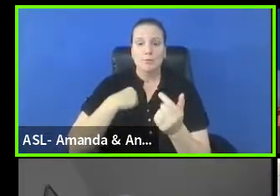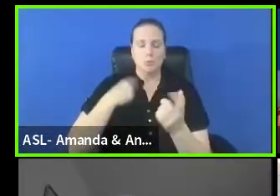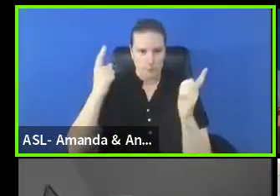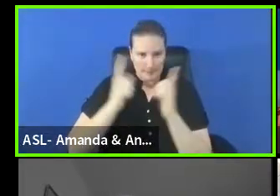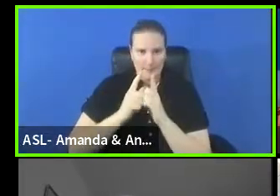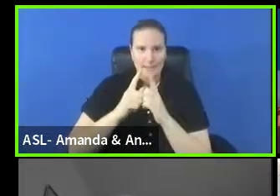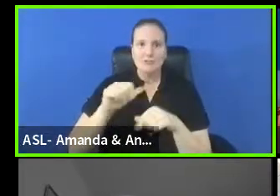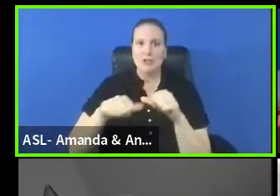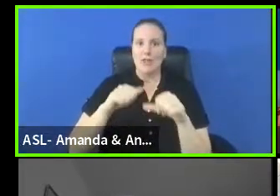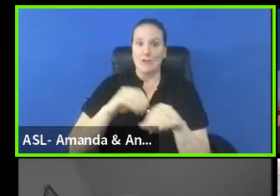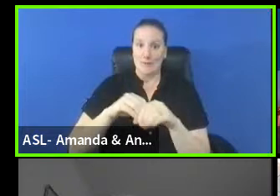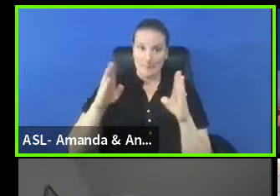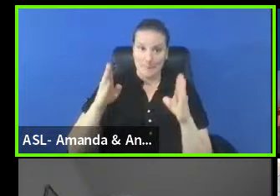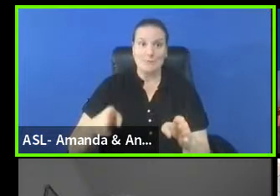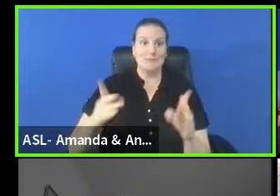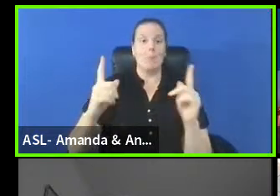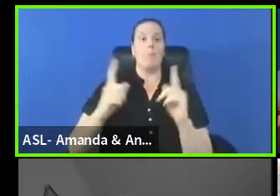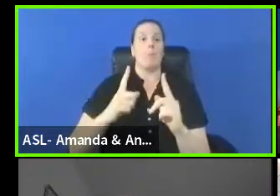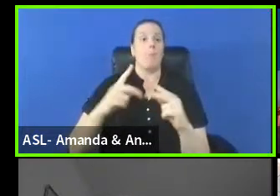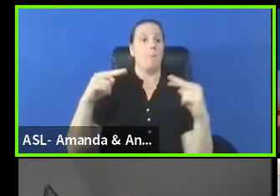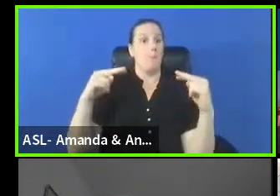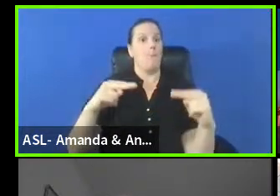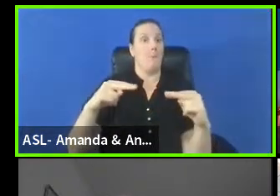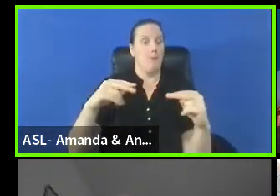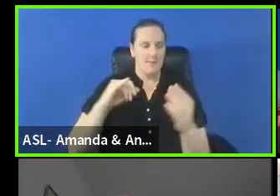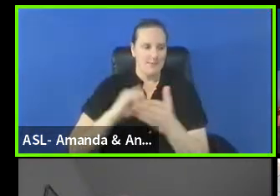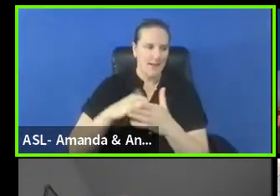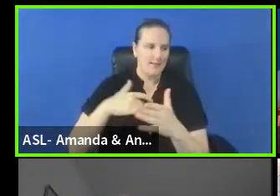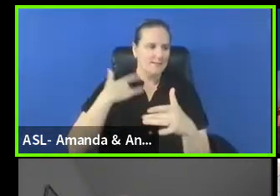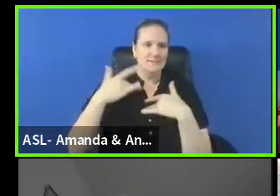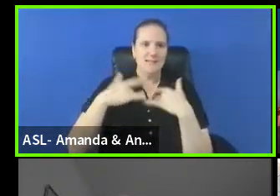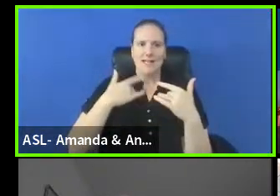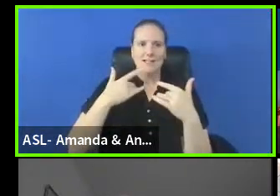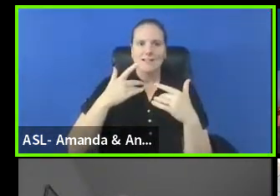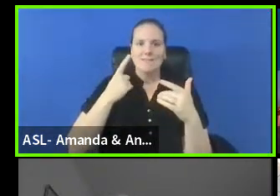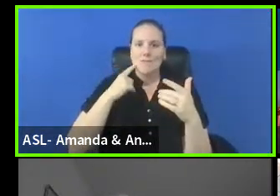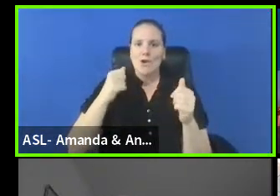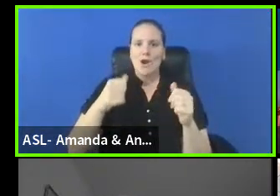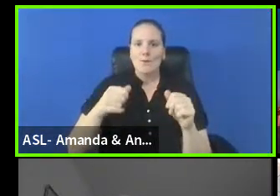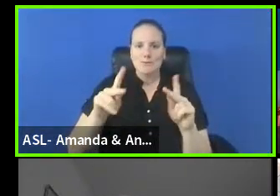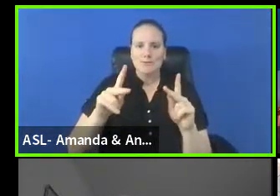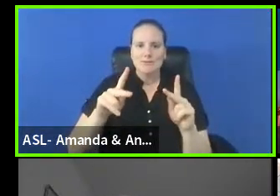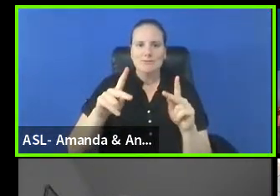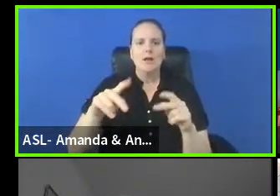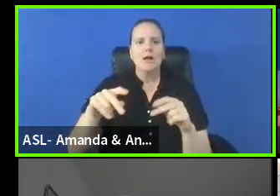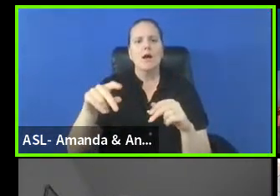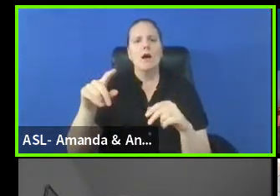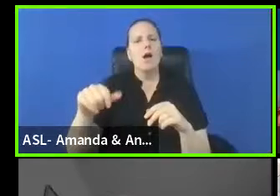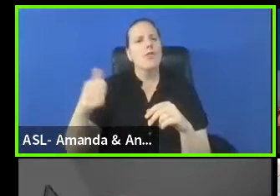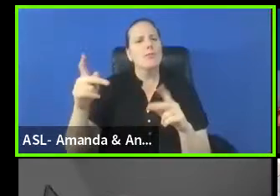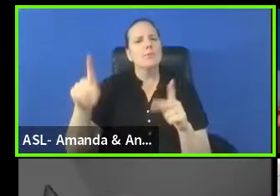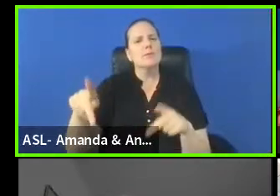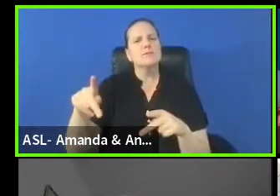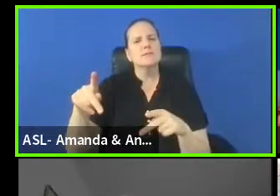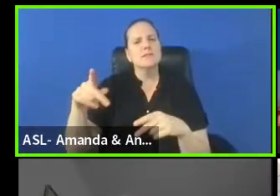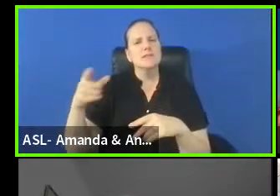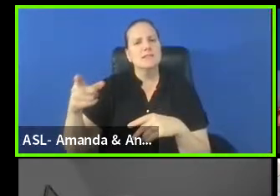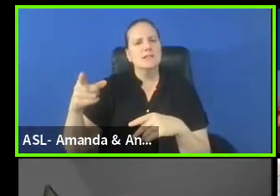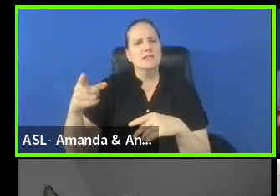person. And that was pretty exciting to be able to have that opportunity. I also wanted to thank Robin for